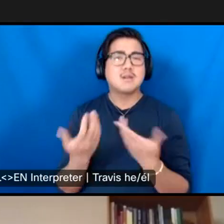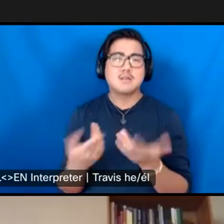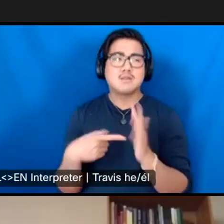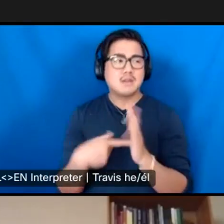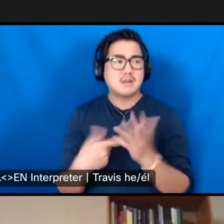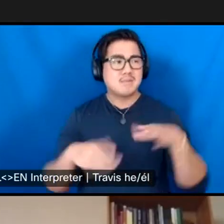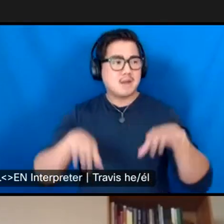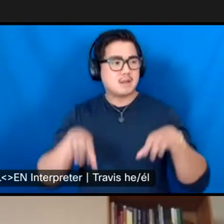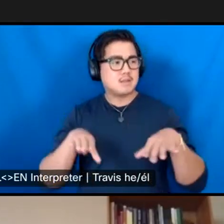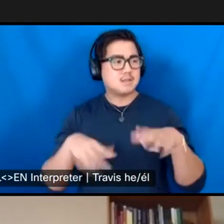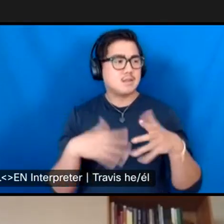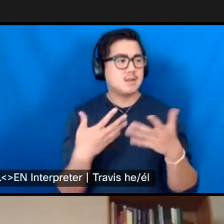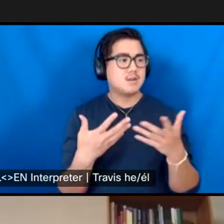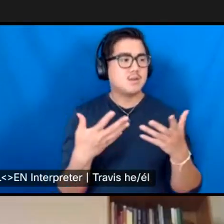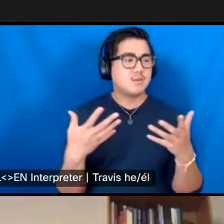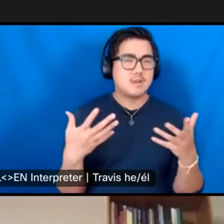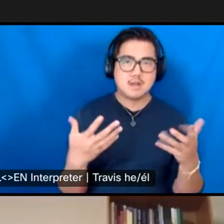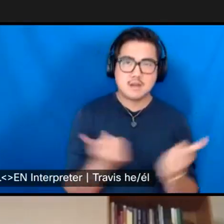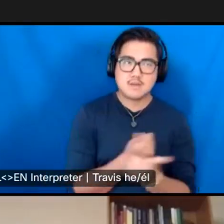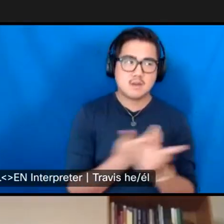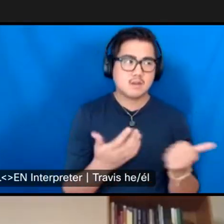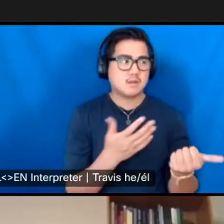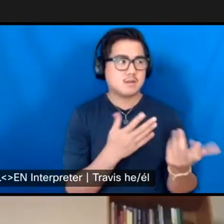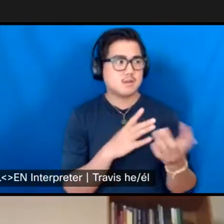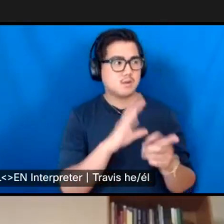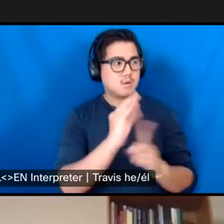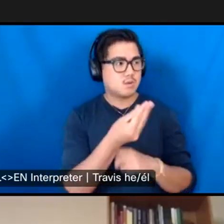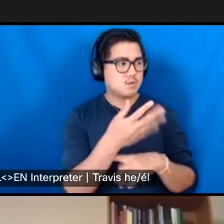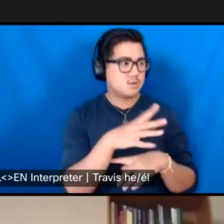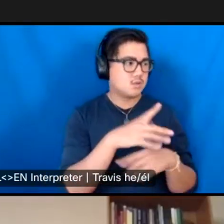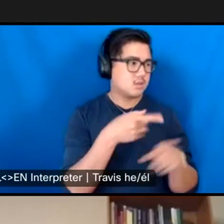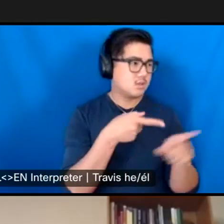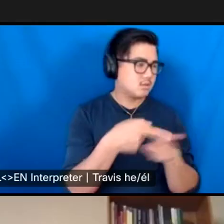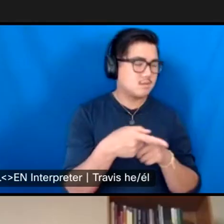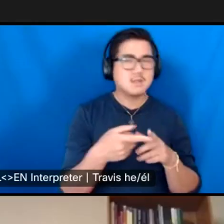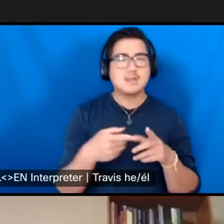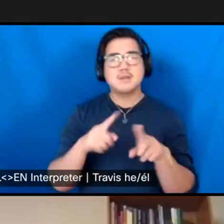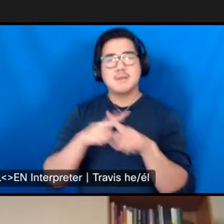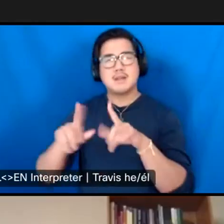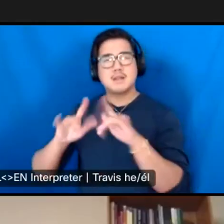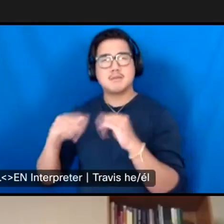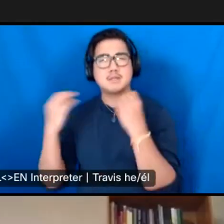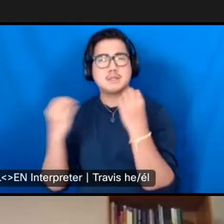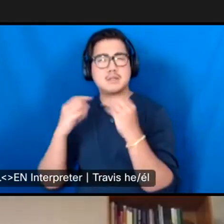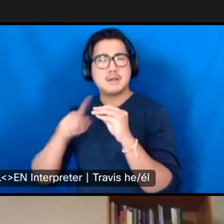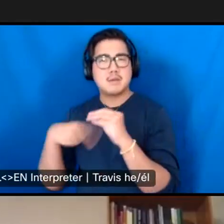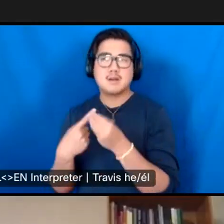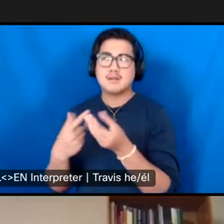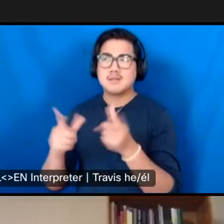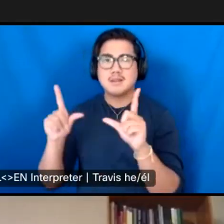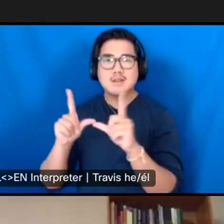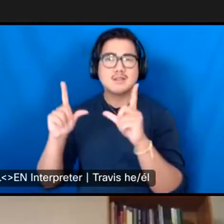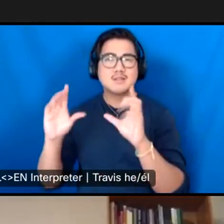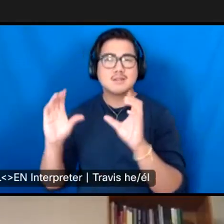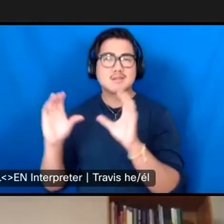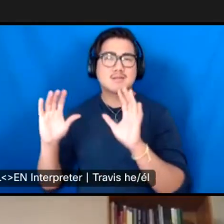stuff tied to licenses. Yeah, so for me, I'm actually excited to answer